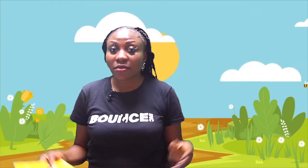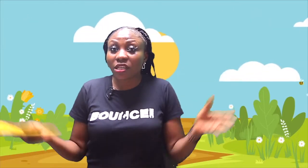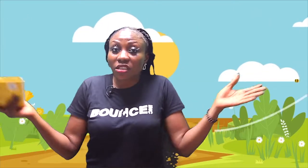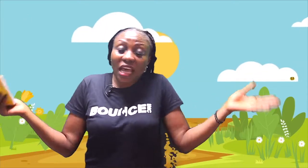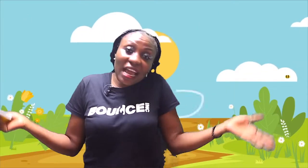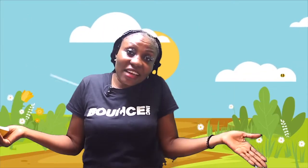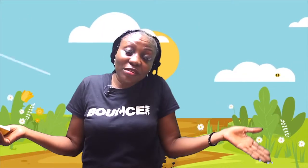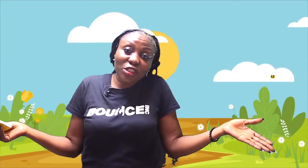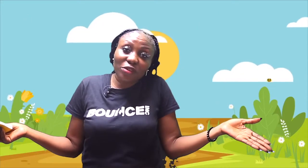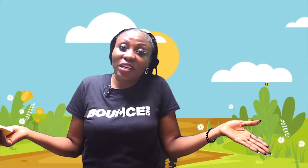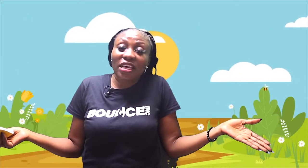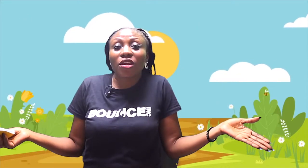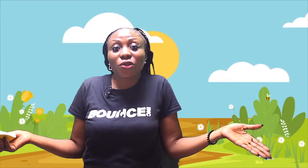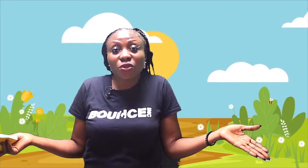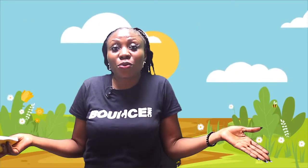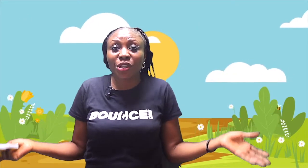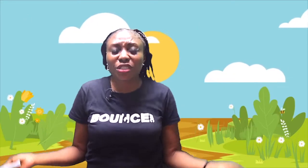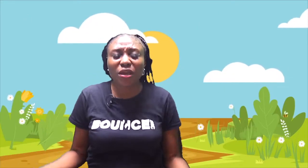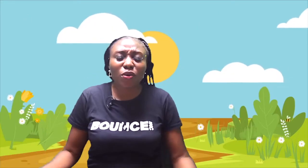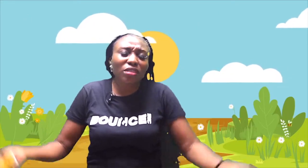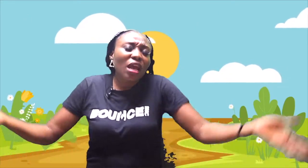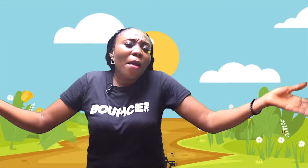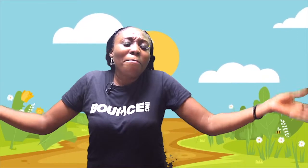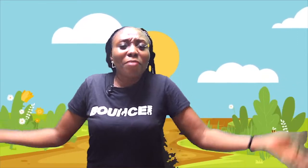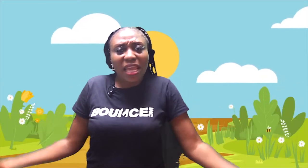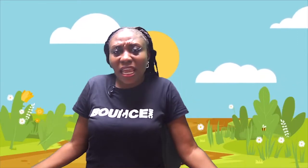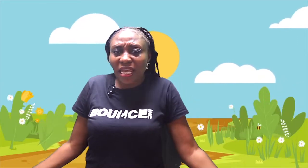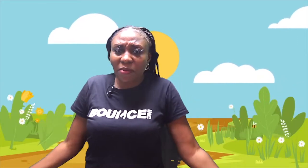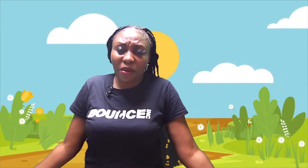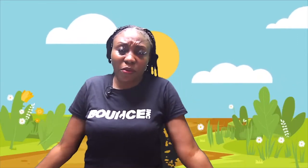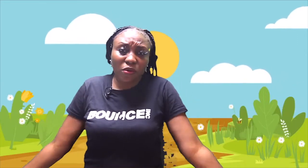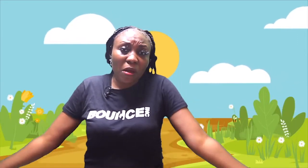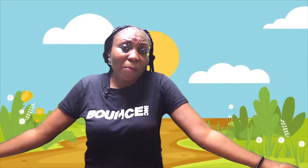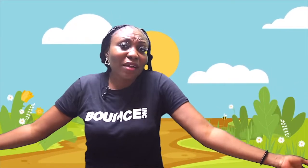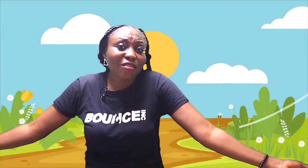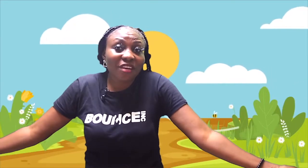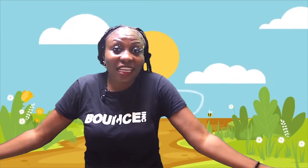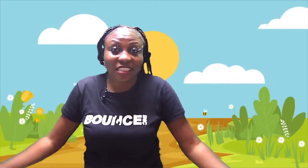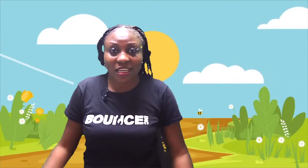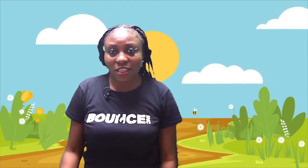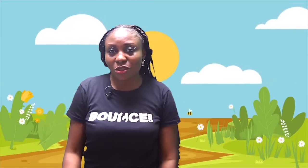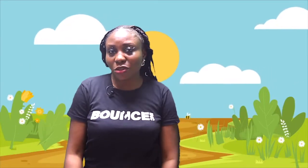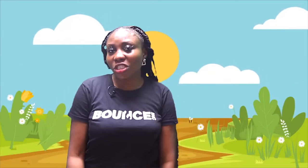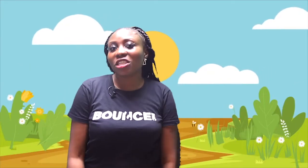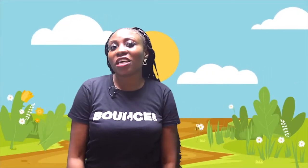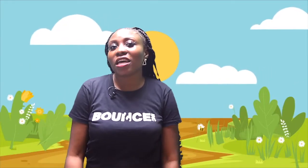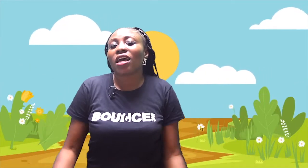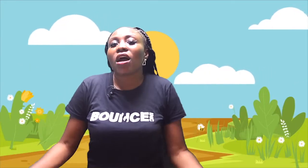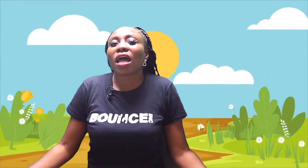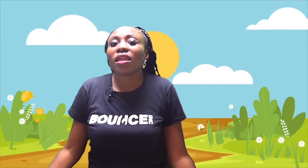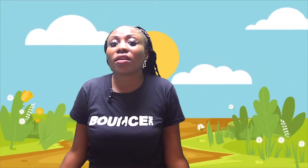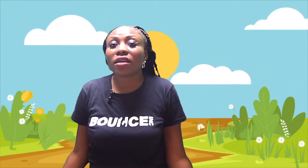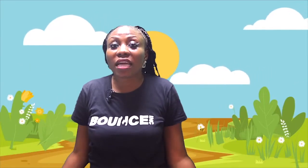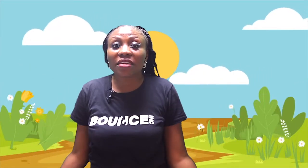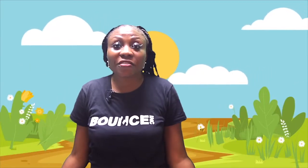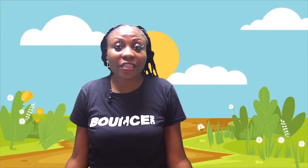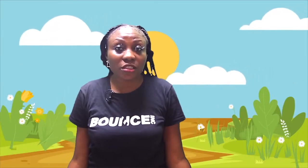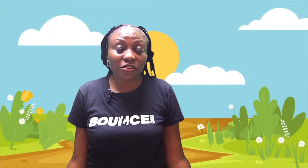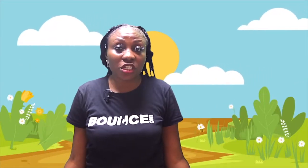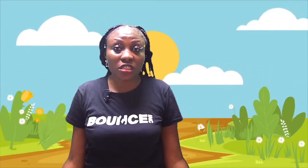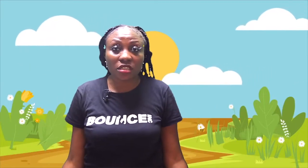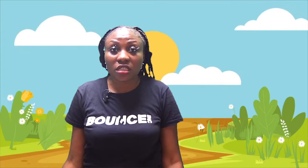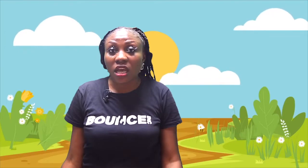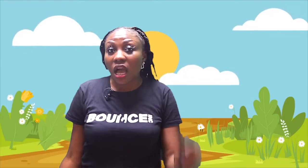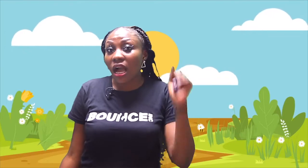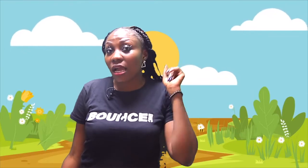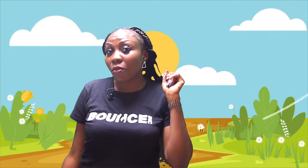that. Because I have been doing that also, because I want many people, my friends, to share and learn at the feet